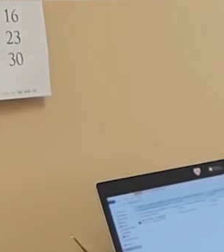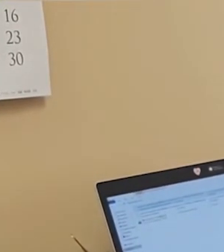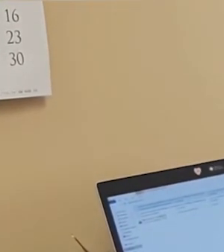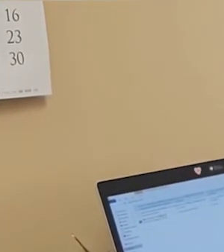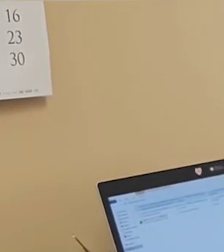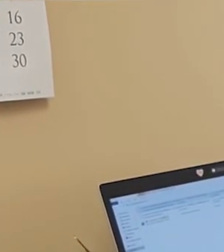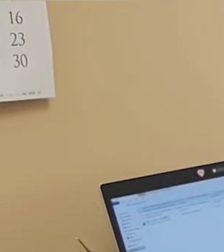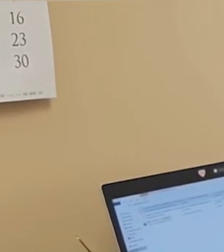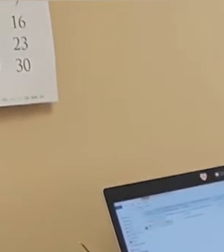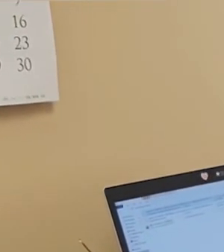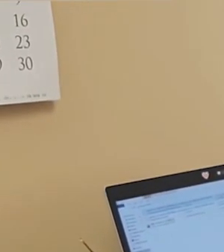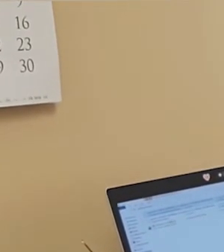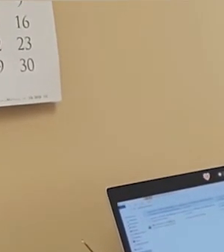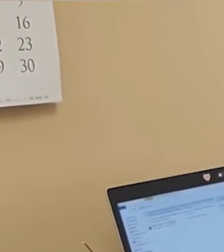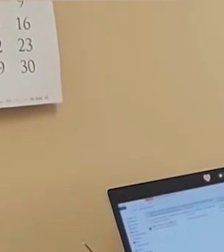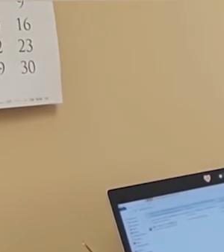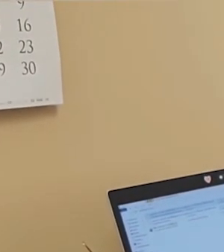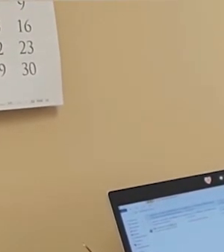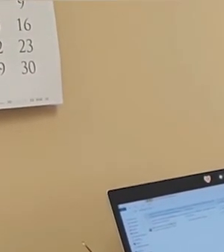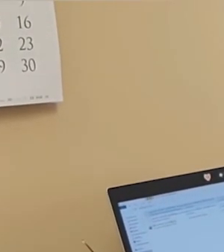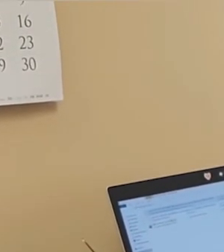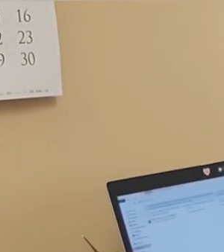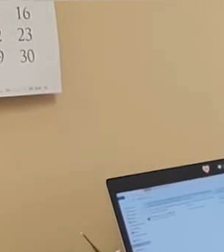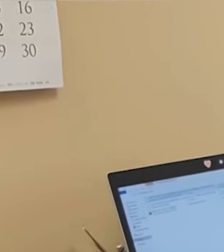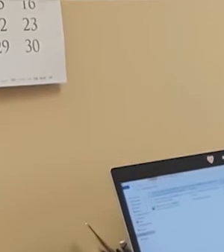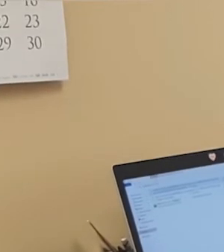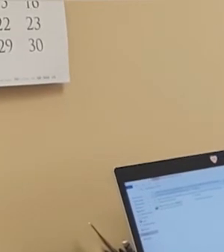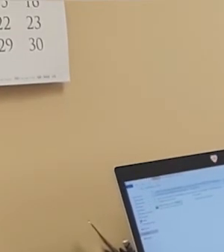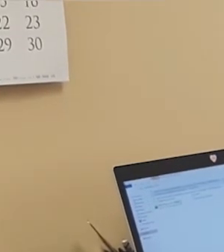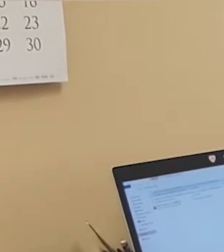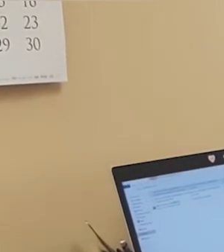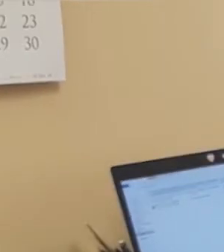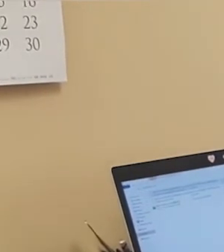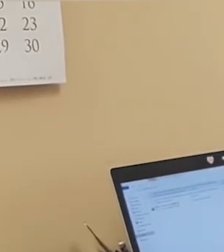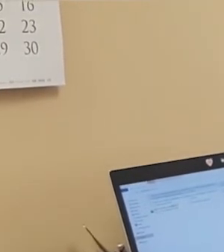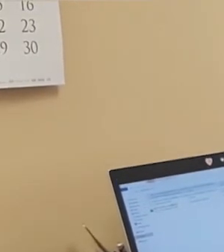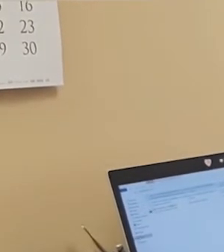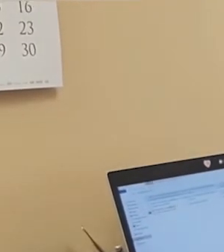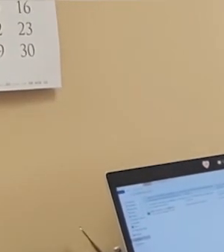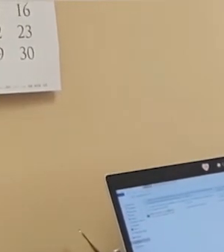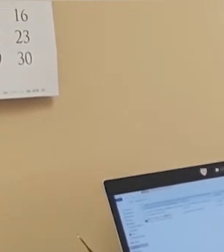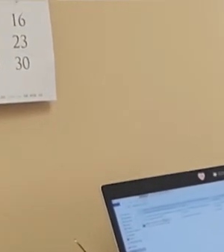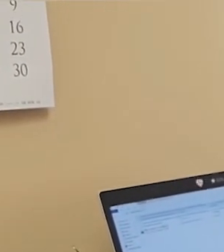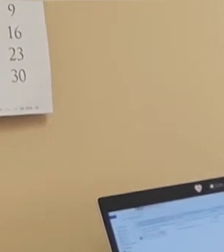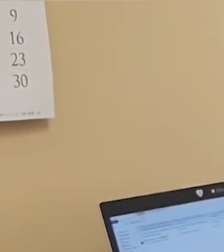is the following. I invited my principals to come collect their books on a weekly